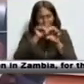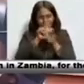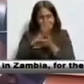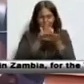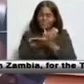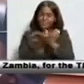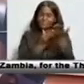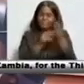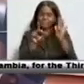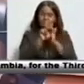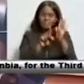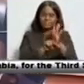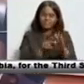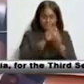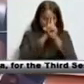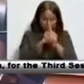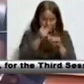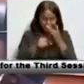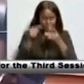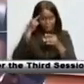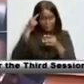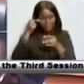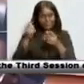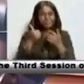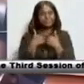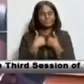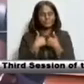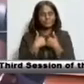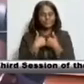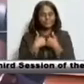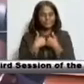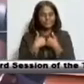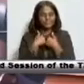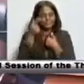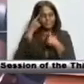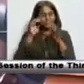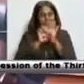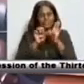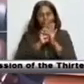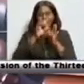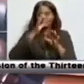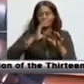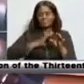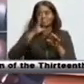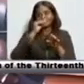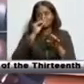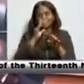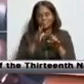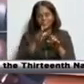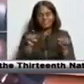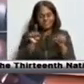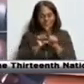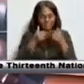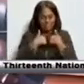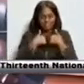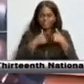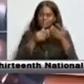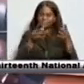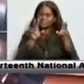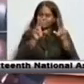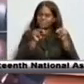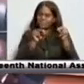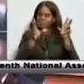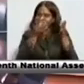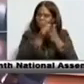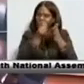of the policy decisions that governments take. Yes. For instance, Madam Speaker, there is a non-mining